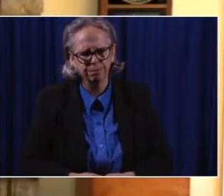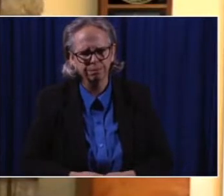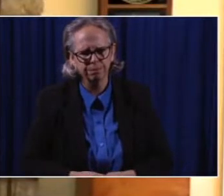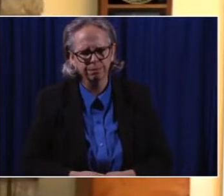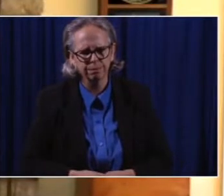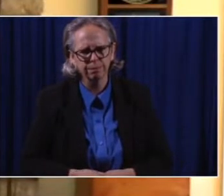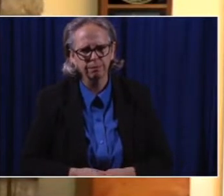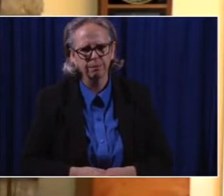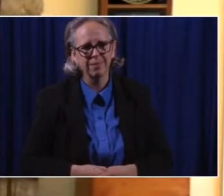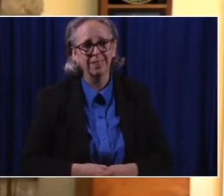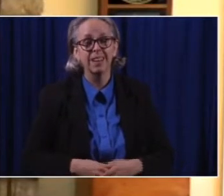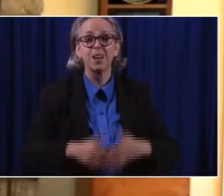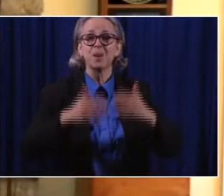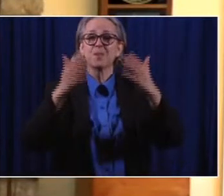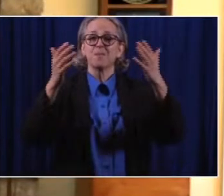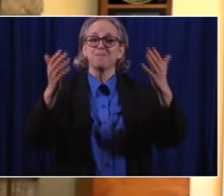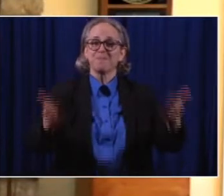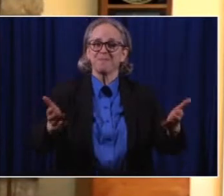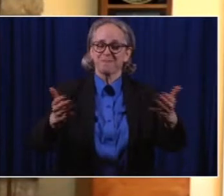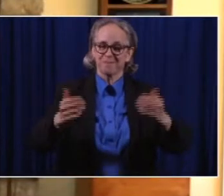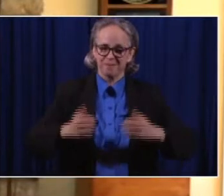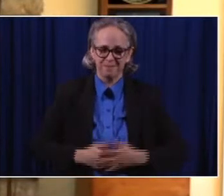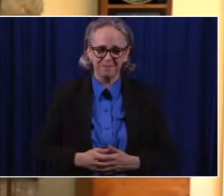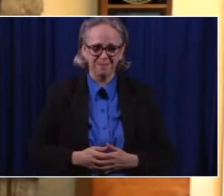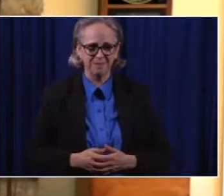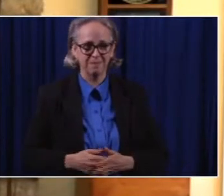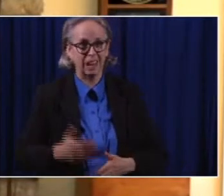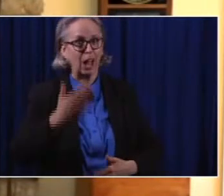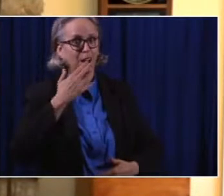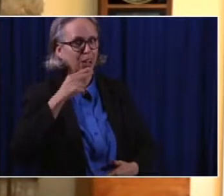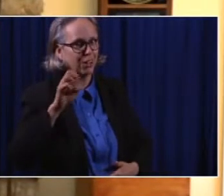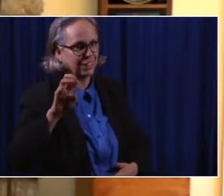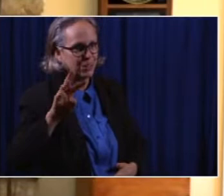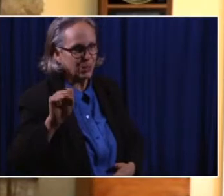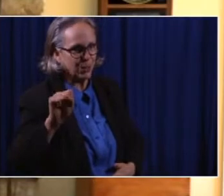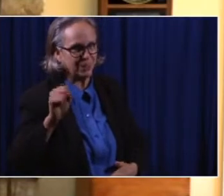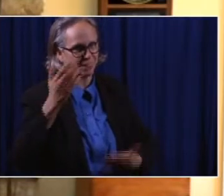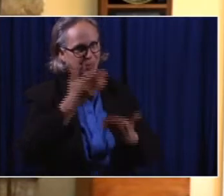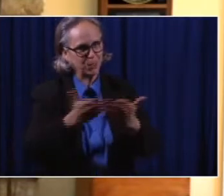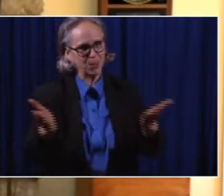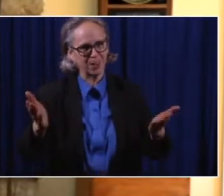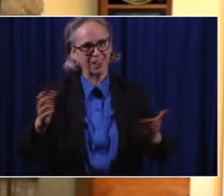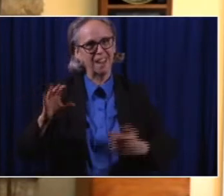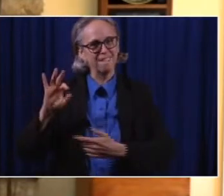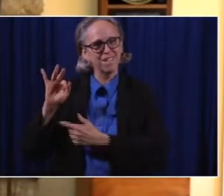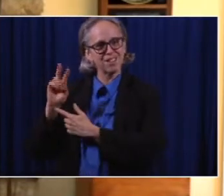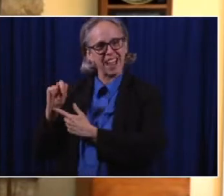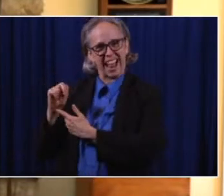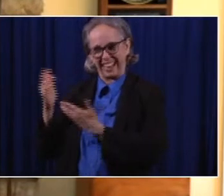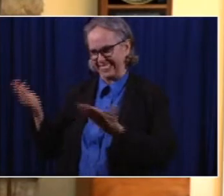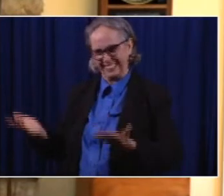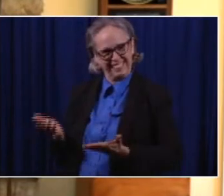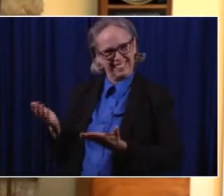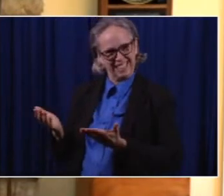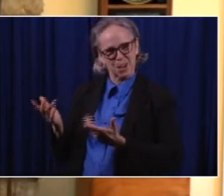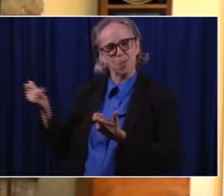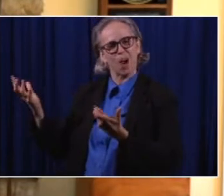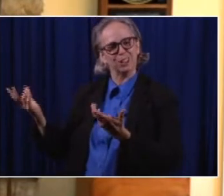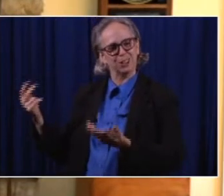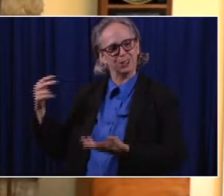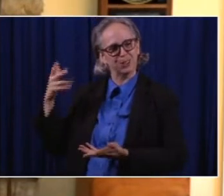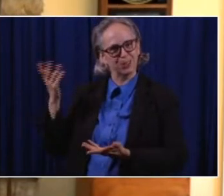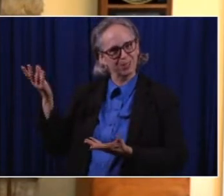Well, we have, I'm sure, good news for everyone. Fran is here to tell us some good news about the Ohio Imagination